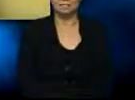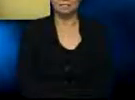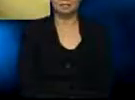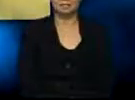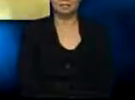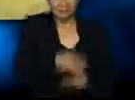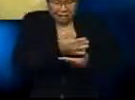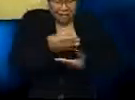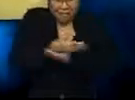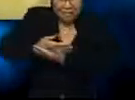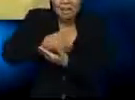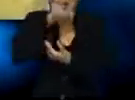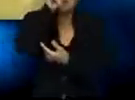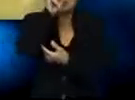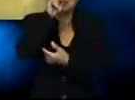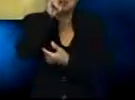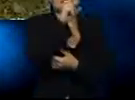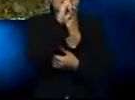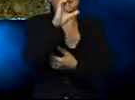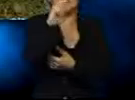Young ducks are called ducklings.